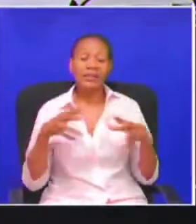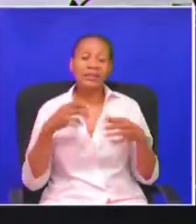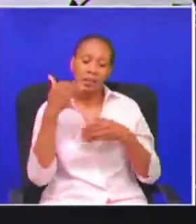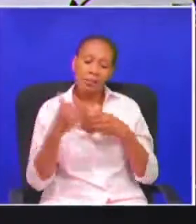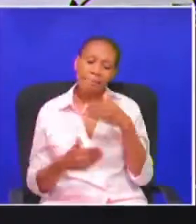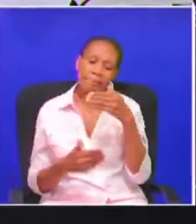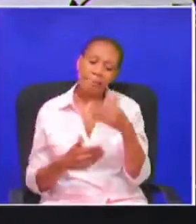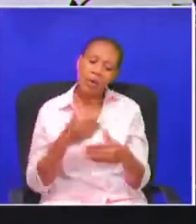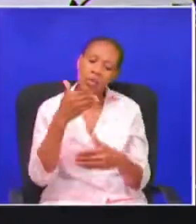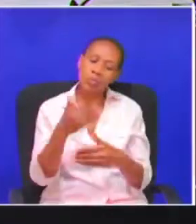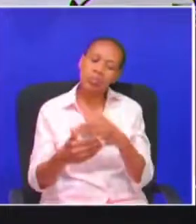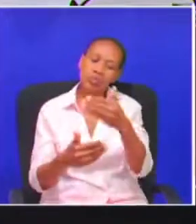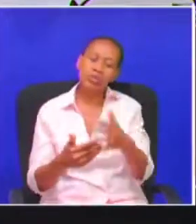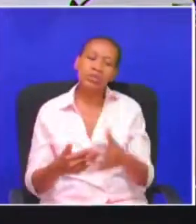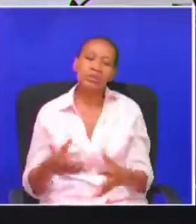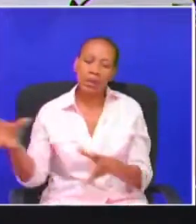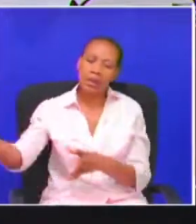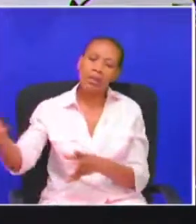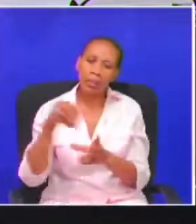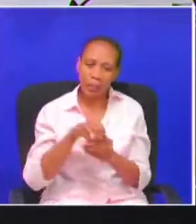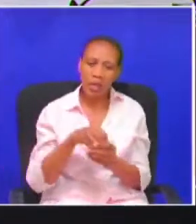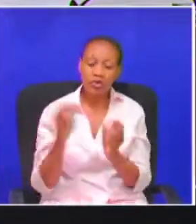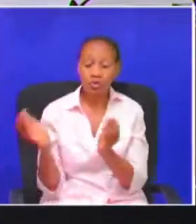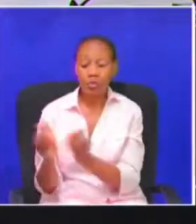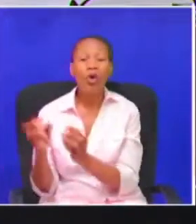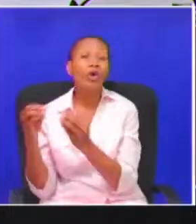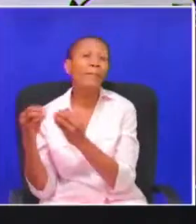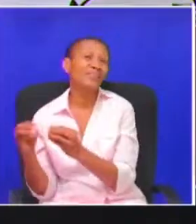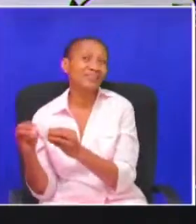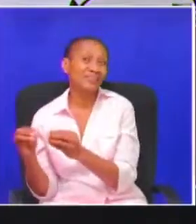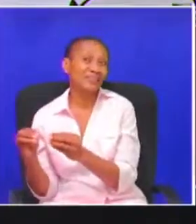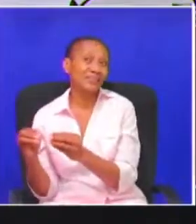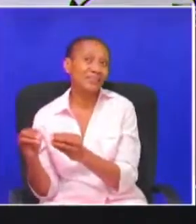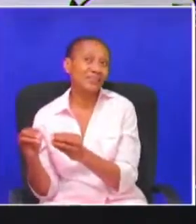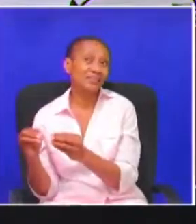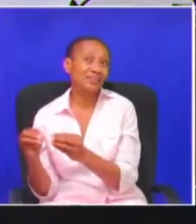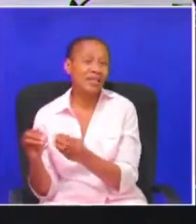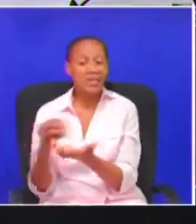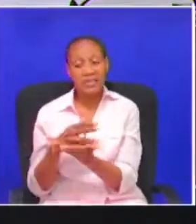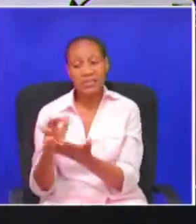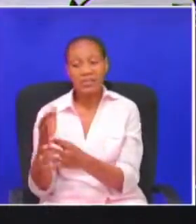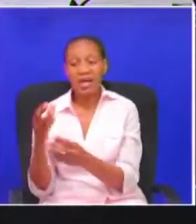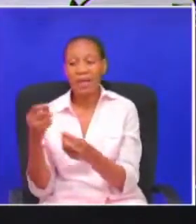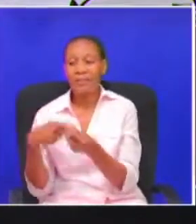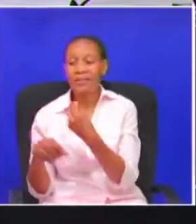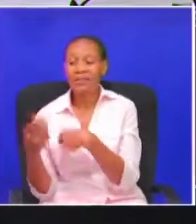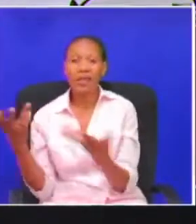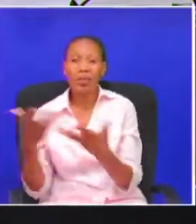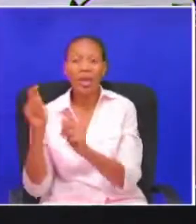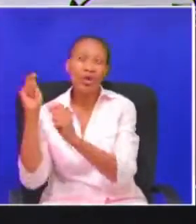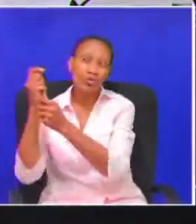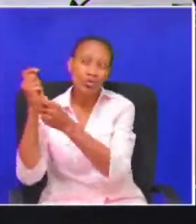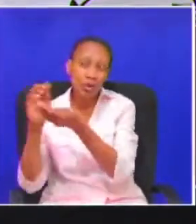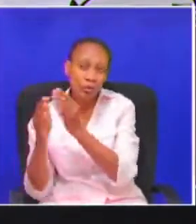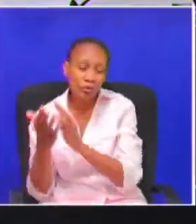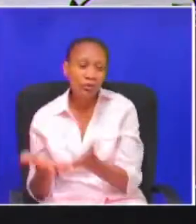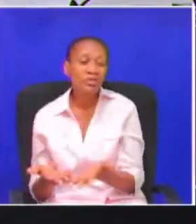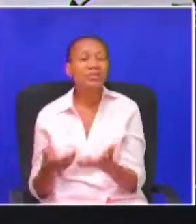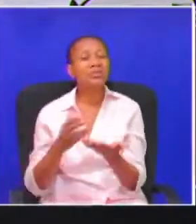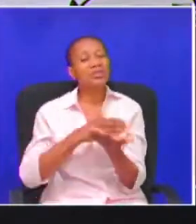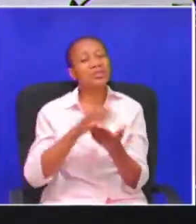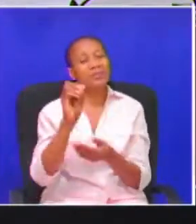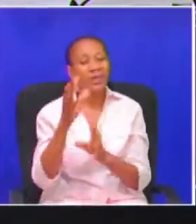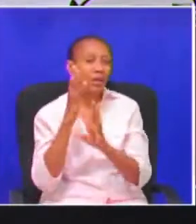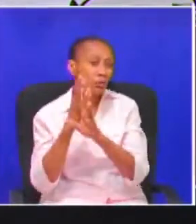getting small businesses that are dealing either in the township or rural areas, the so-called spaza shops, to